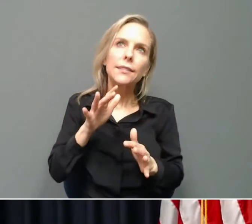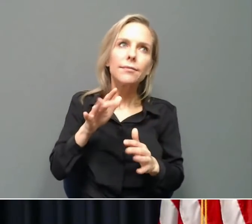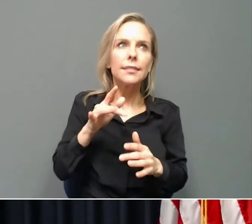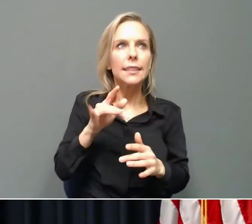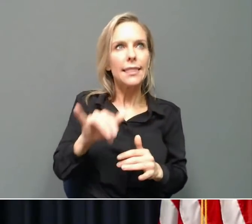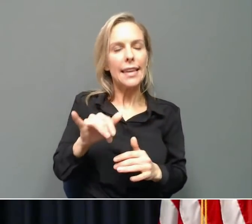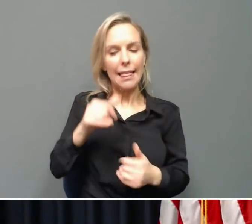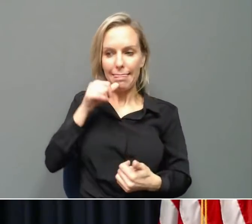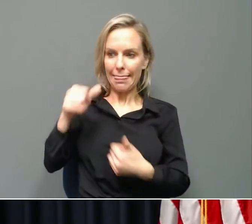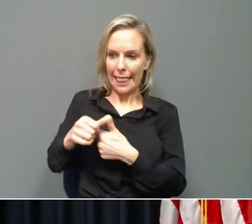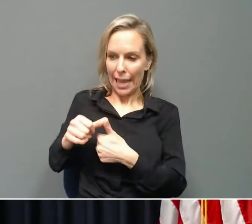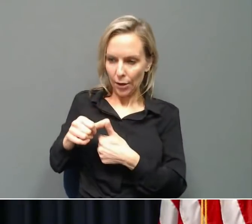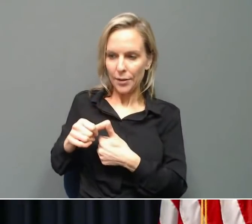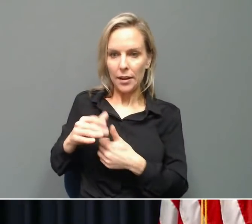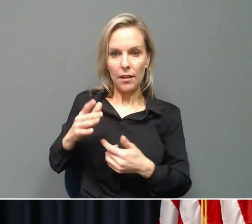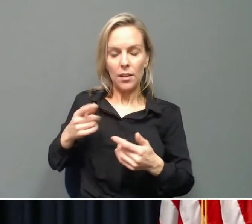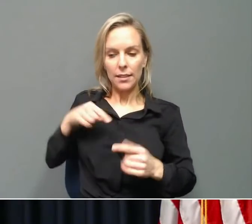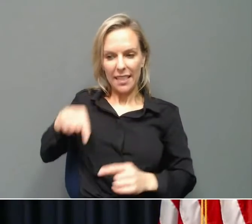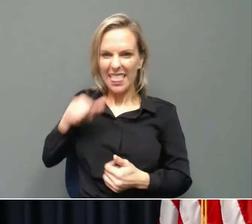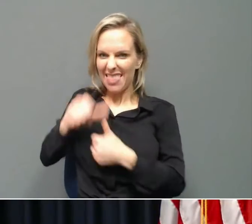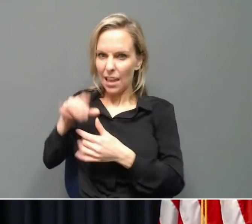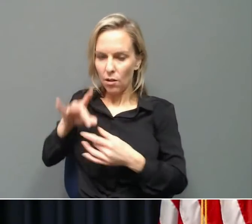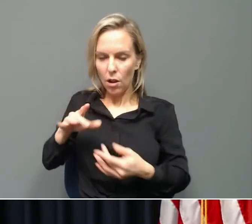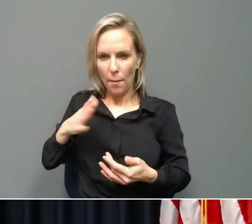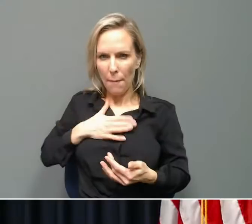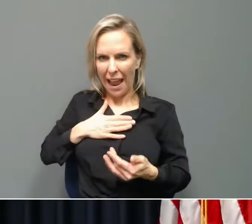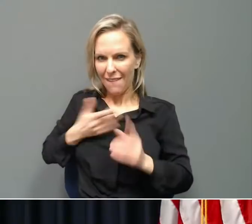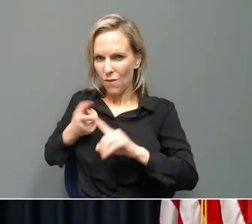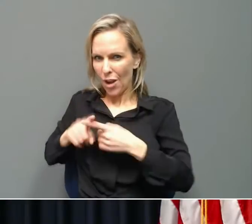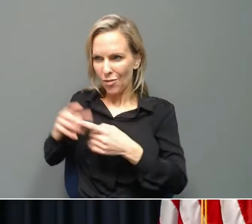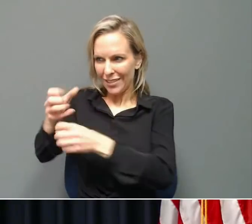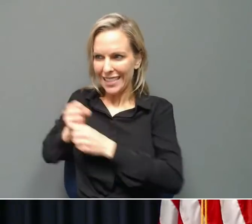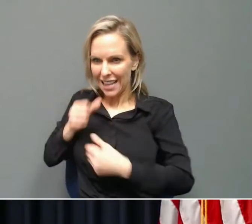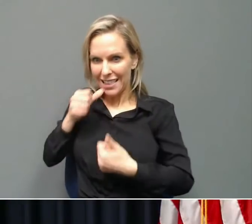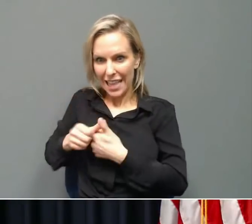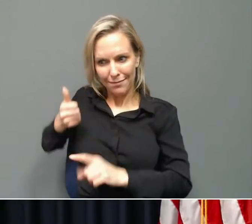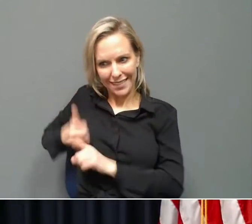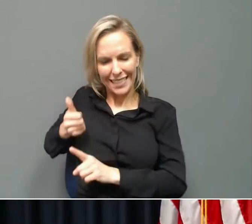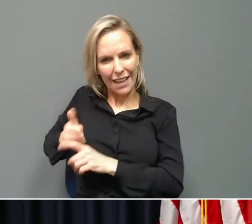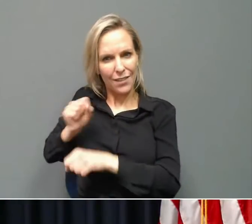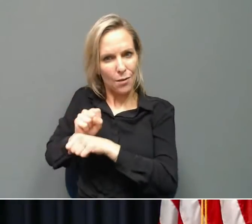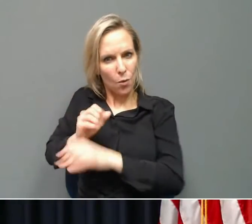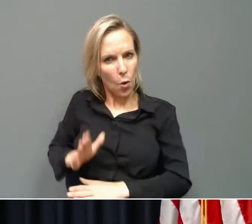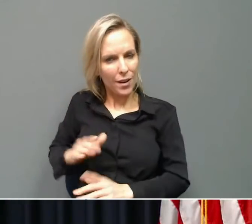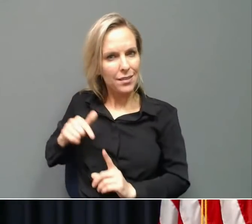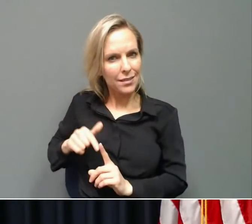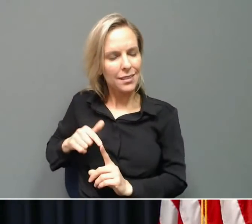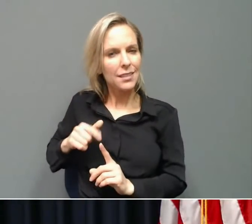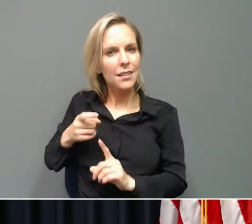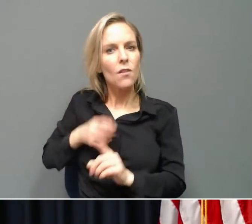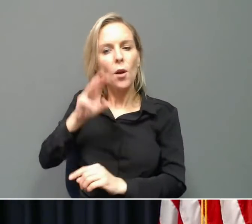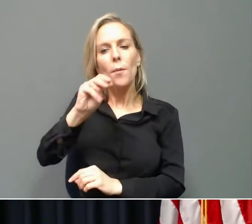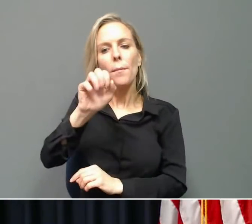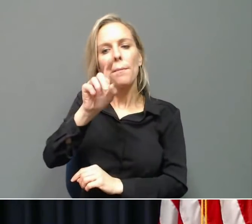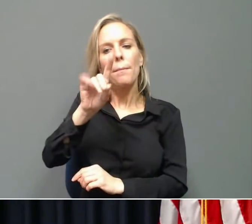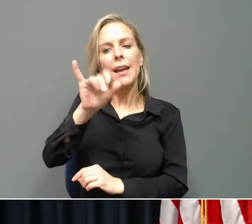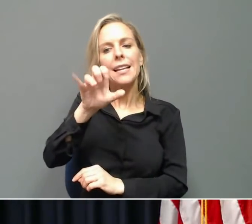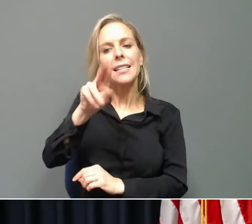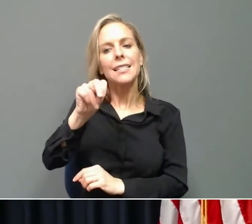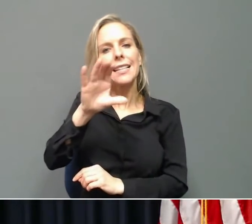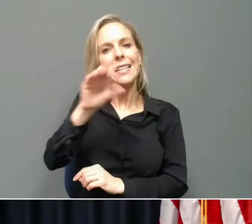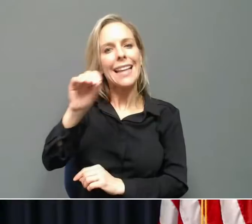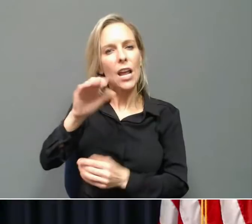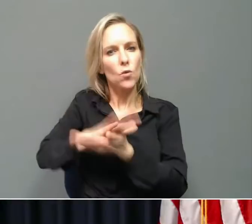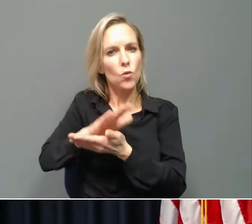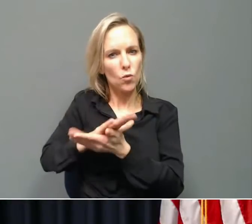So friends of mine here in Frankfort received a letter as if they were an employer, specifically Madison County Schools, which were in Richmond, last I knew,